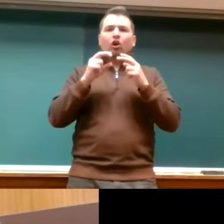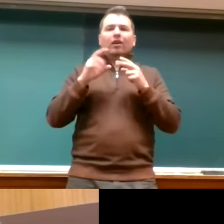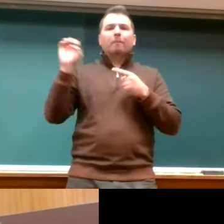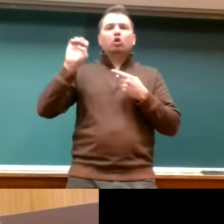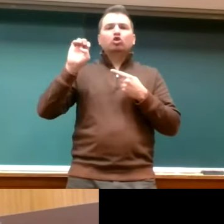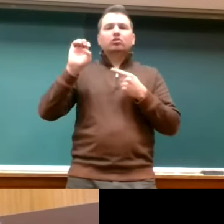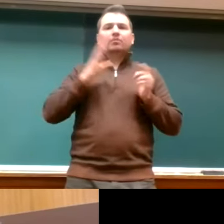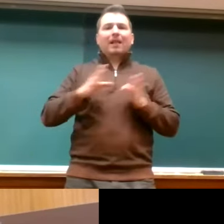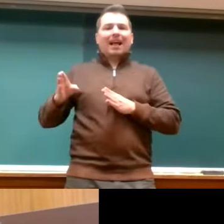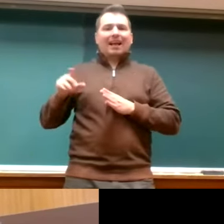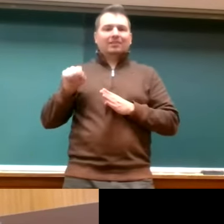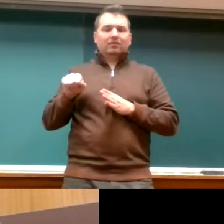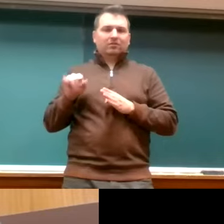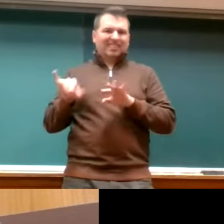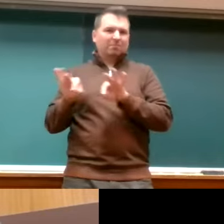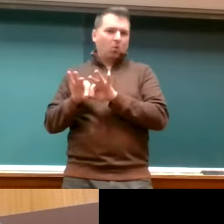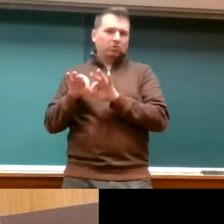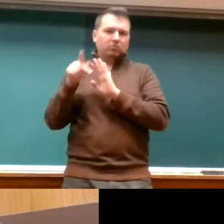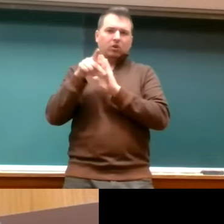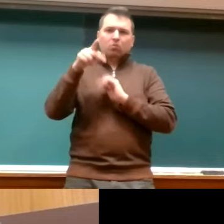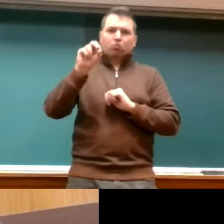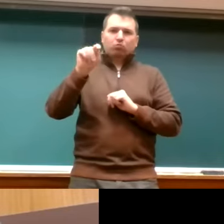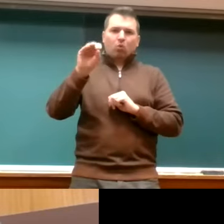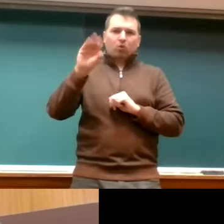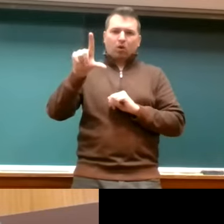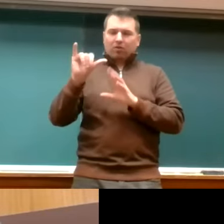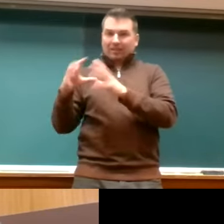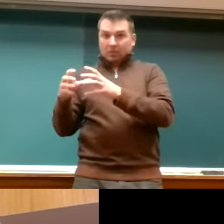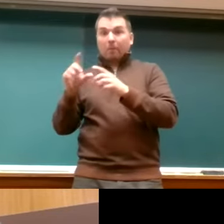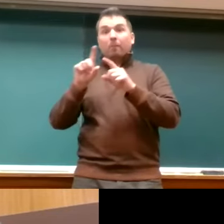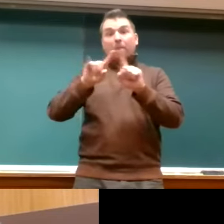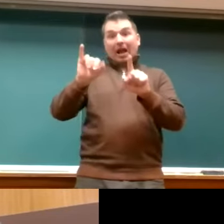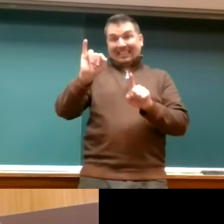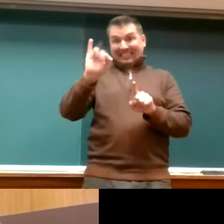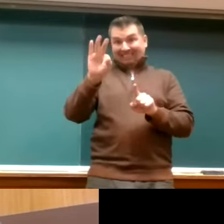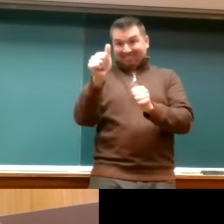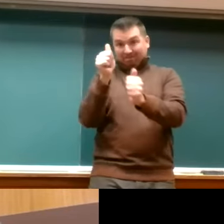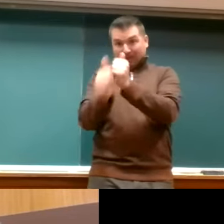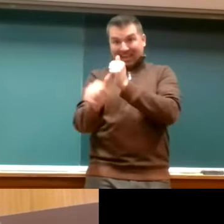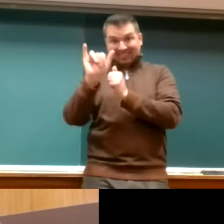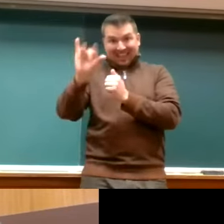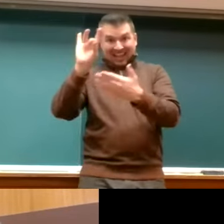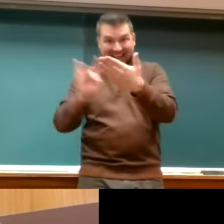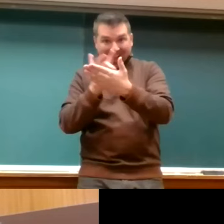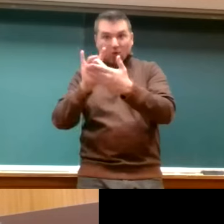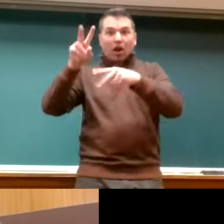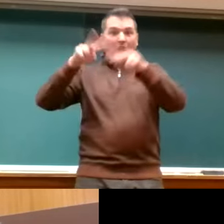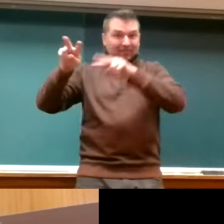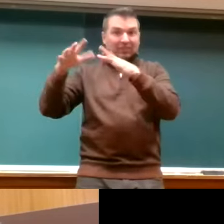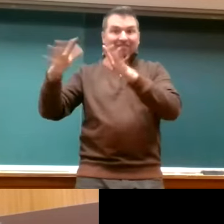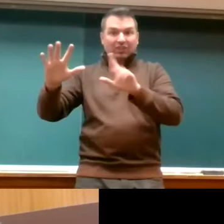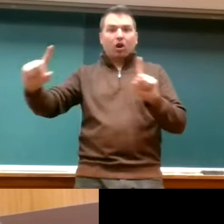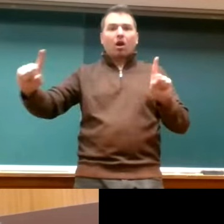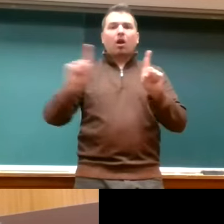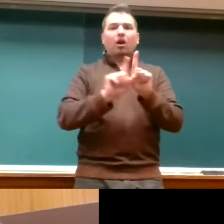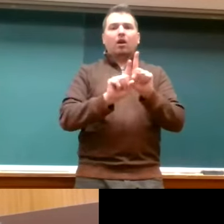then after that, they become a helper with a trained leader. So you, Steve, would say, I'm leading a group. You'd come